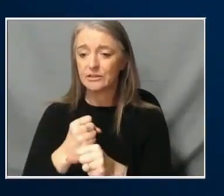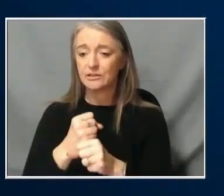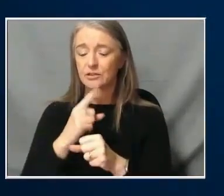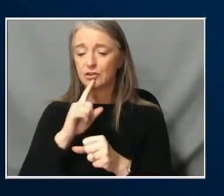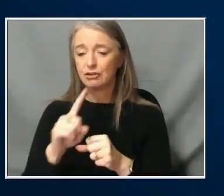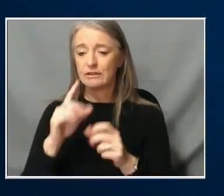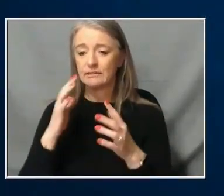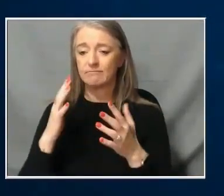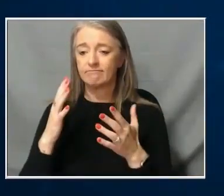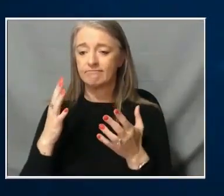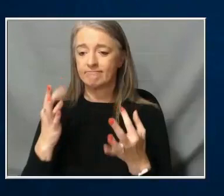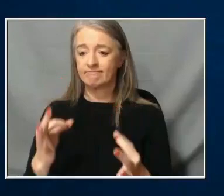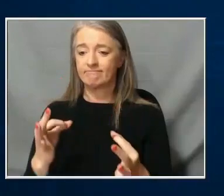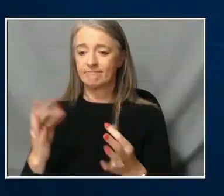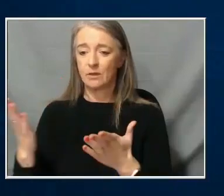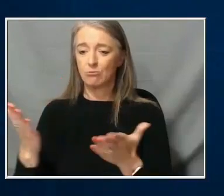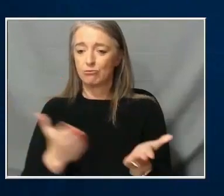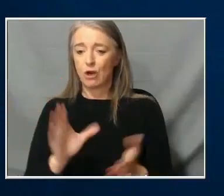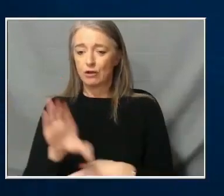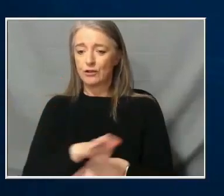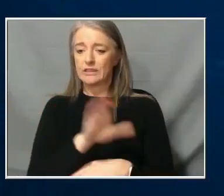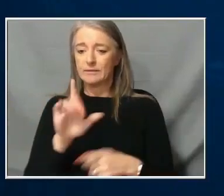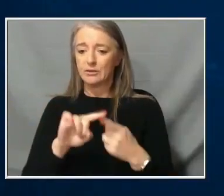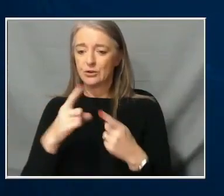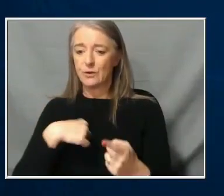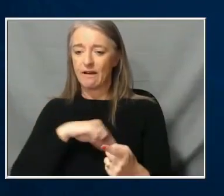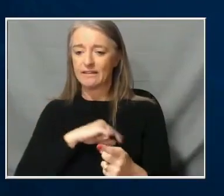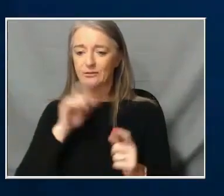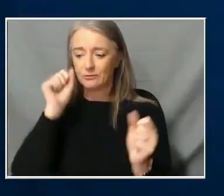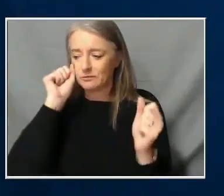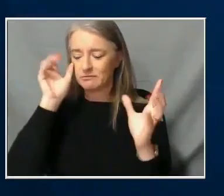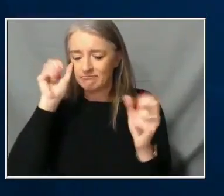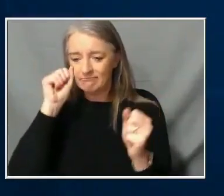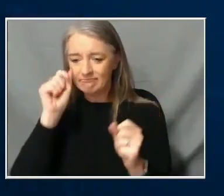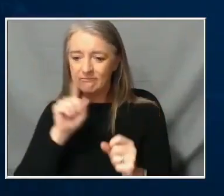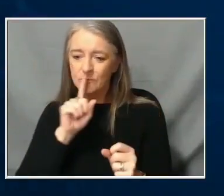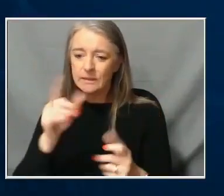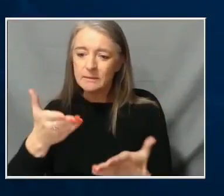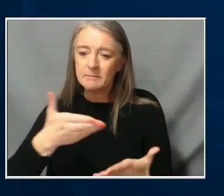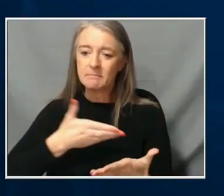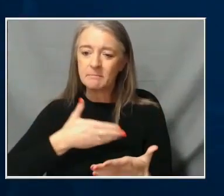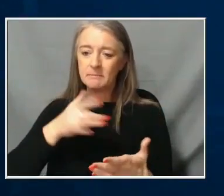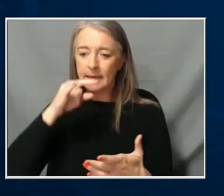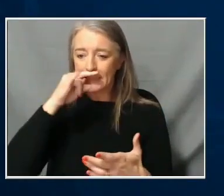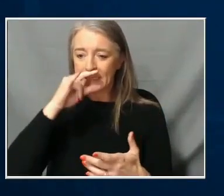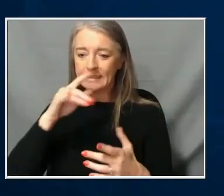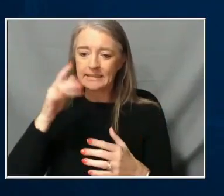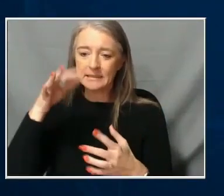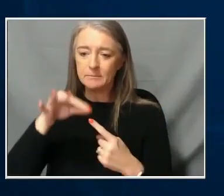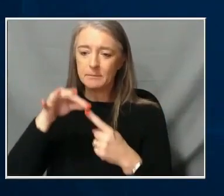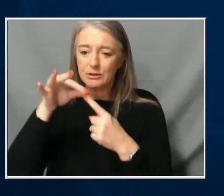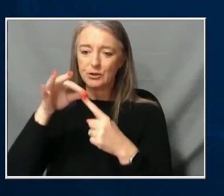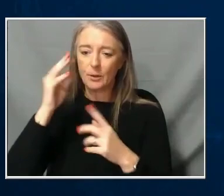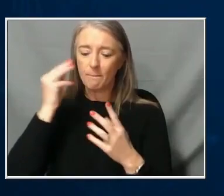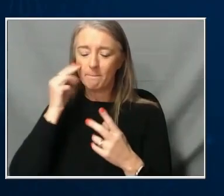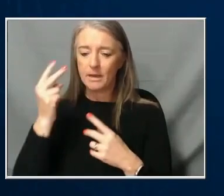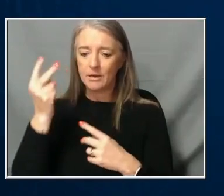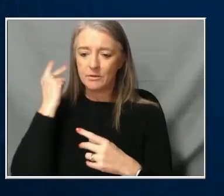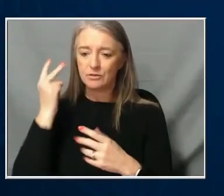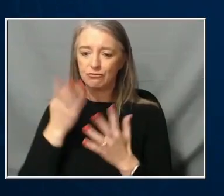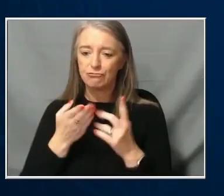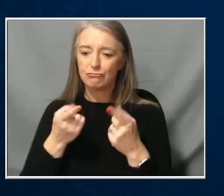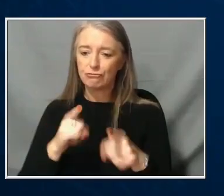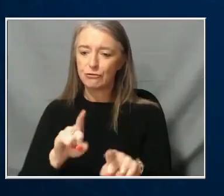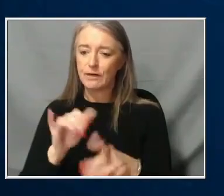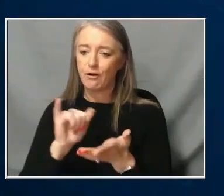kind of brought Christmas to us, which was amazing. It gave, my kids a special memory during, a hard time